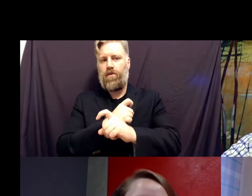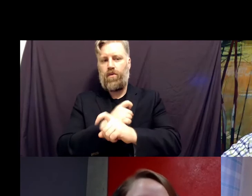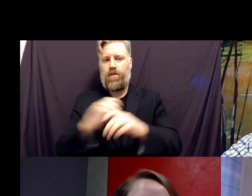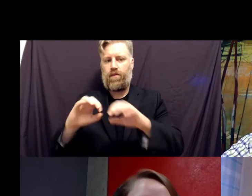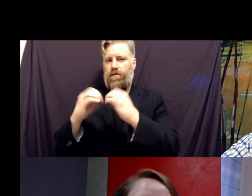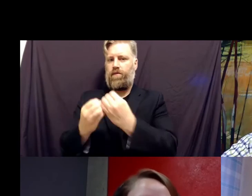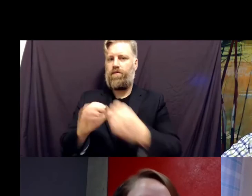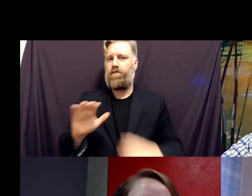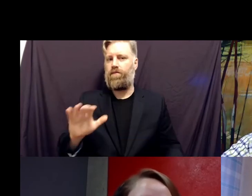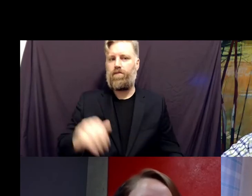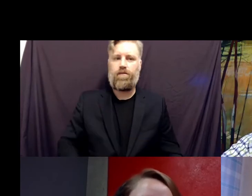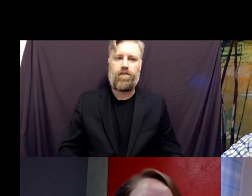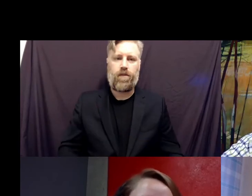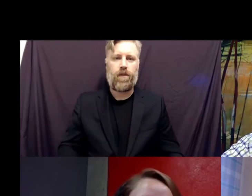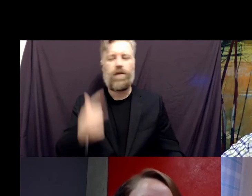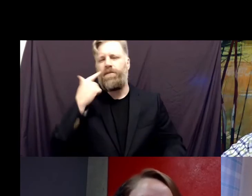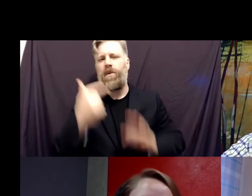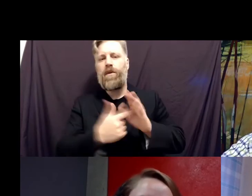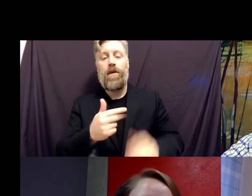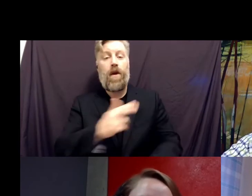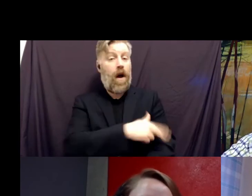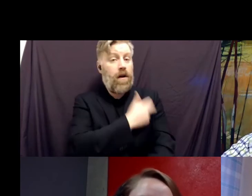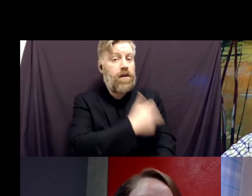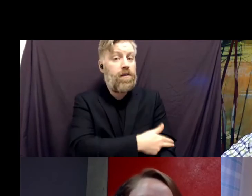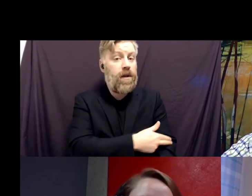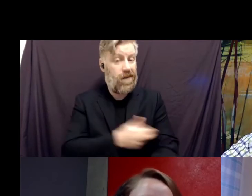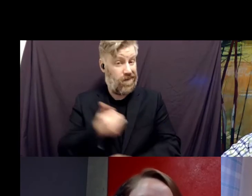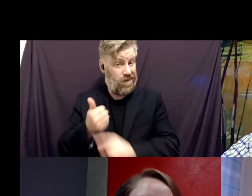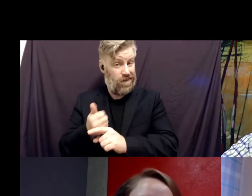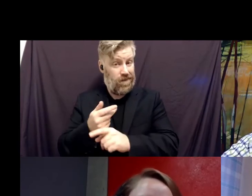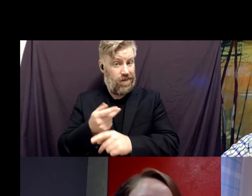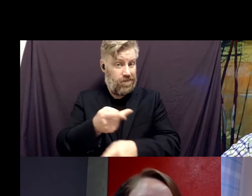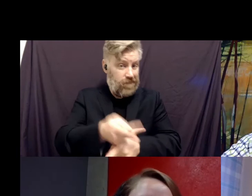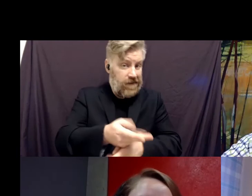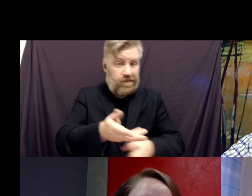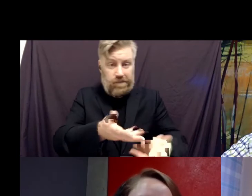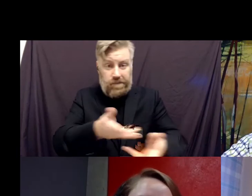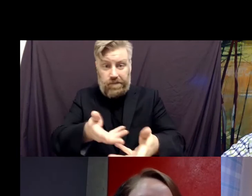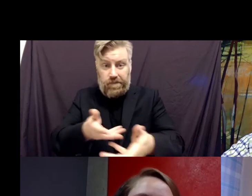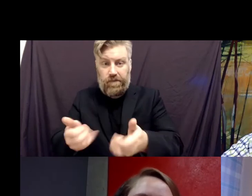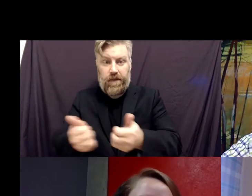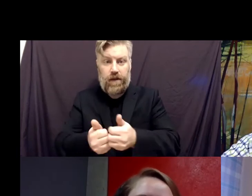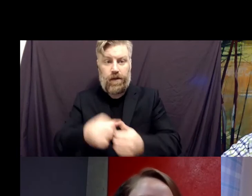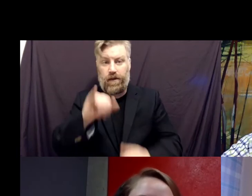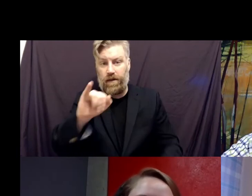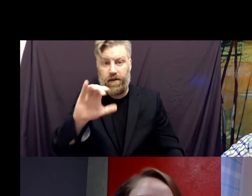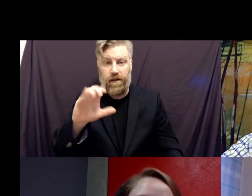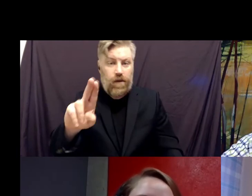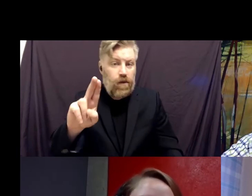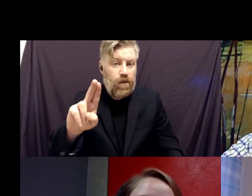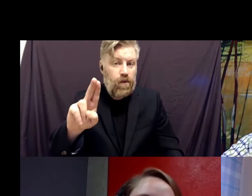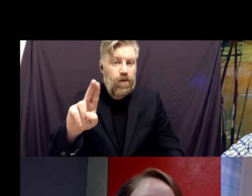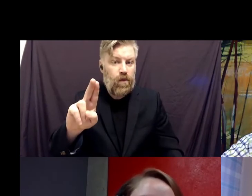the hospitals taking care of intensive care